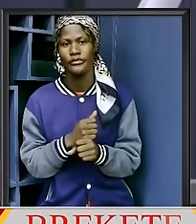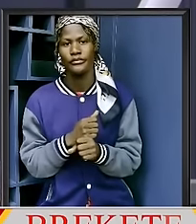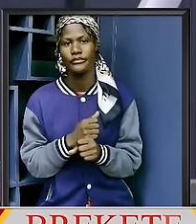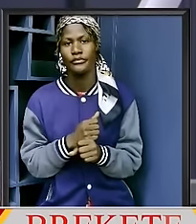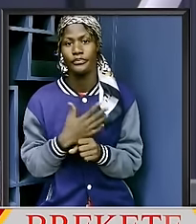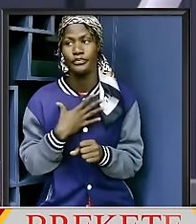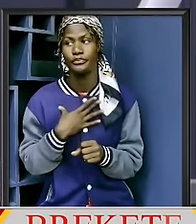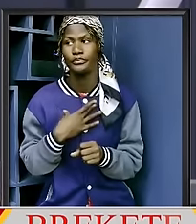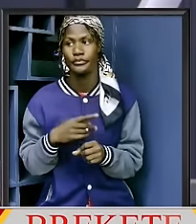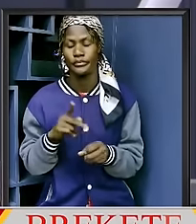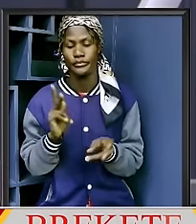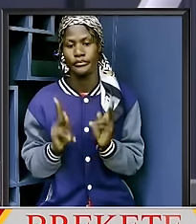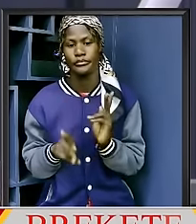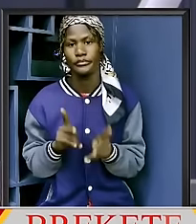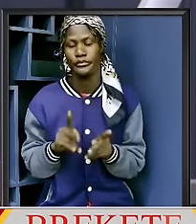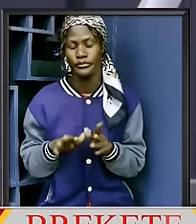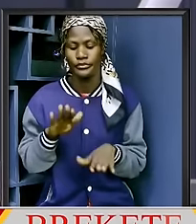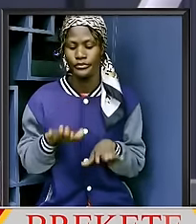Like